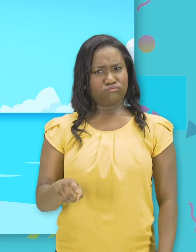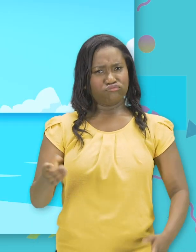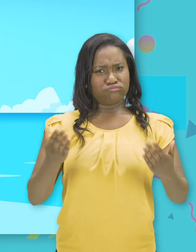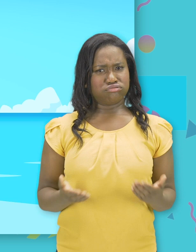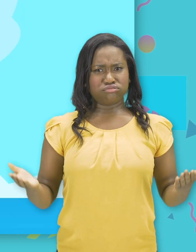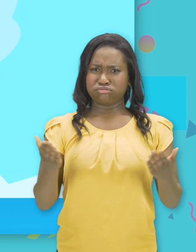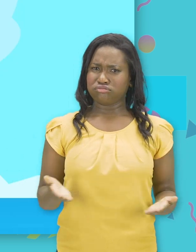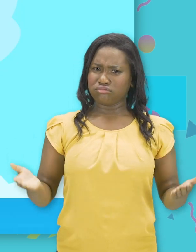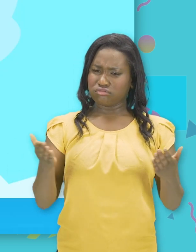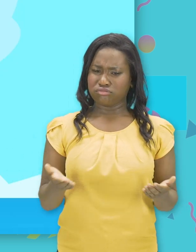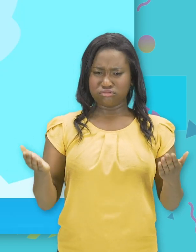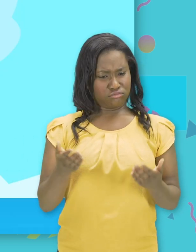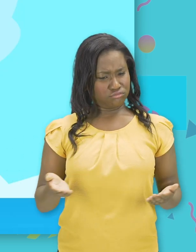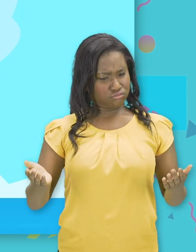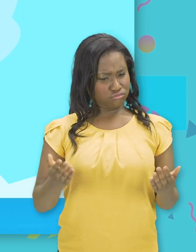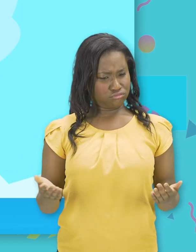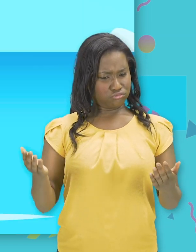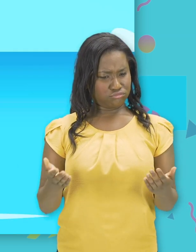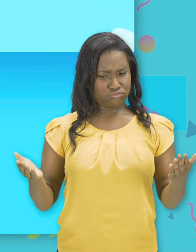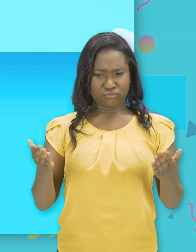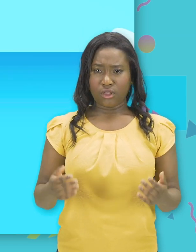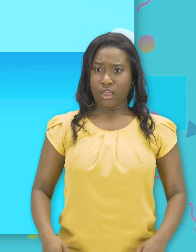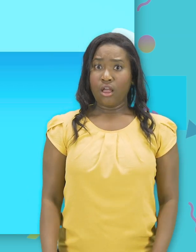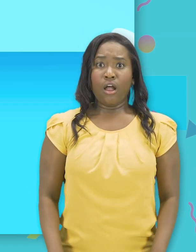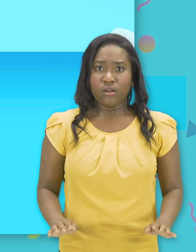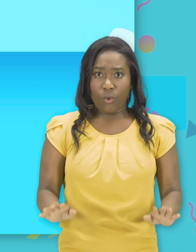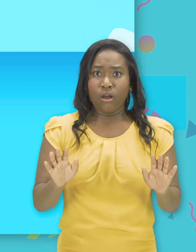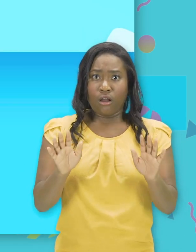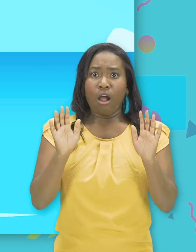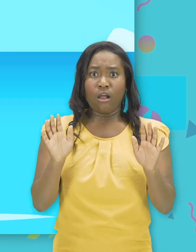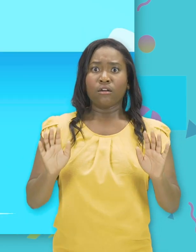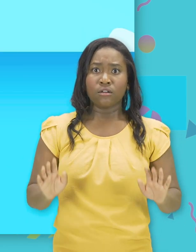It should be right here.